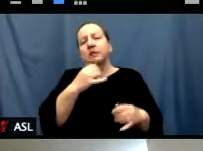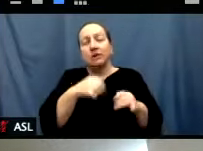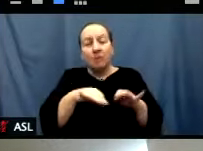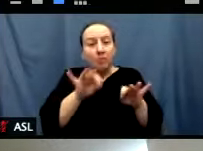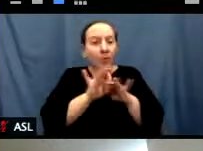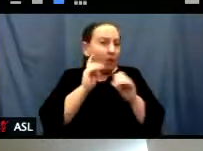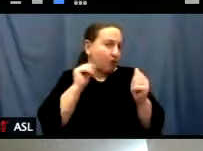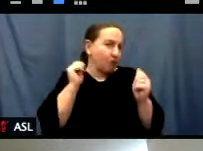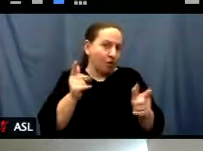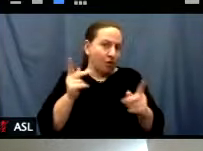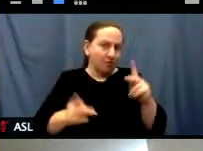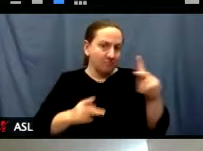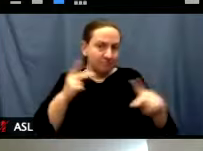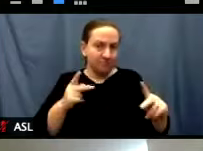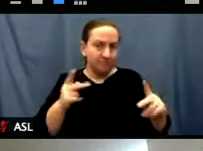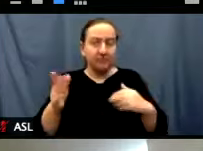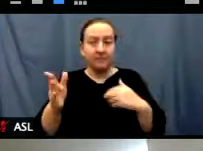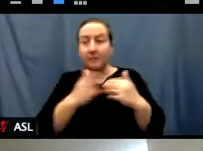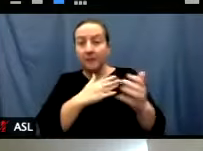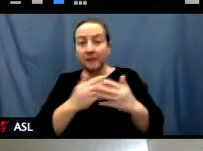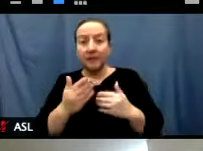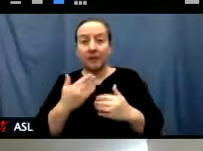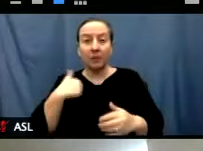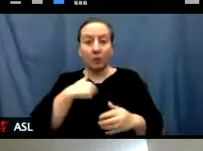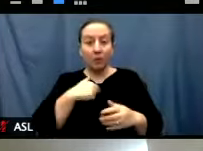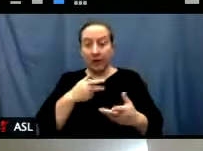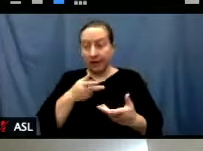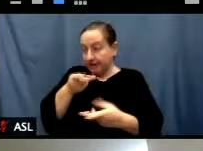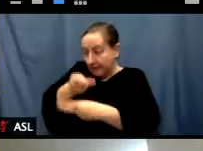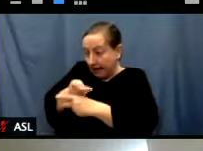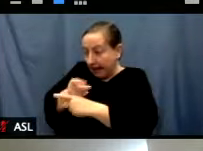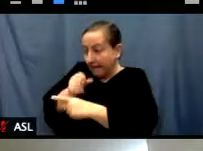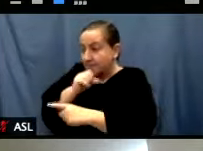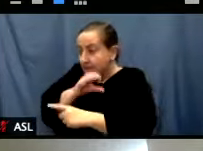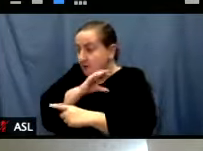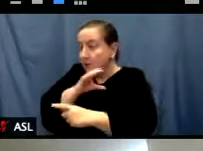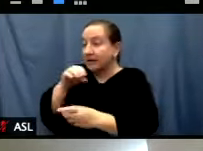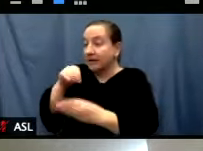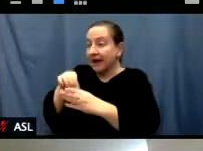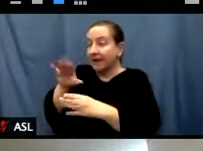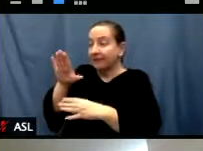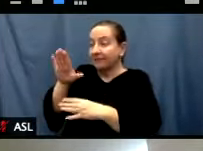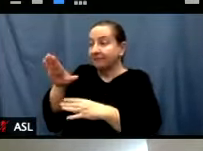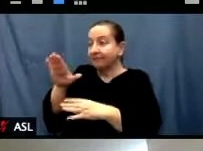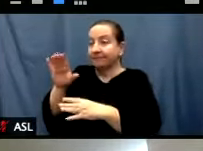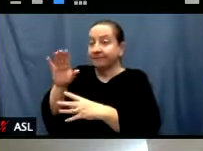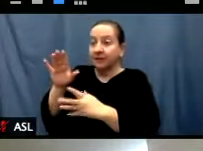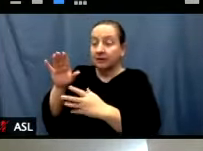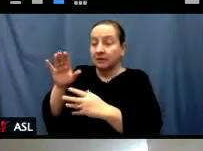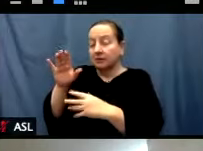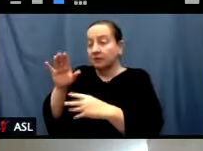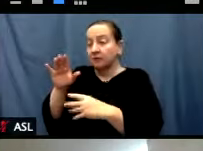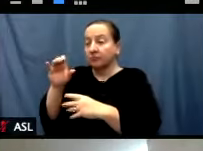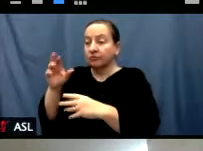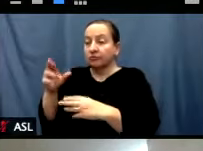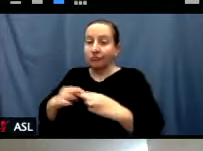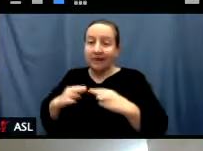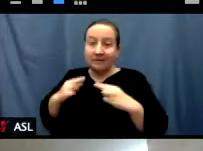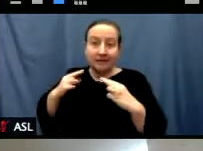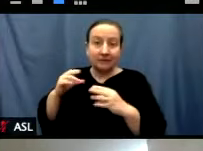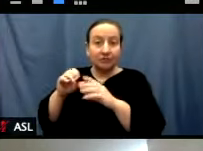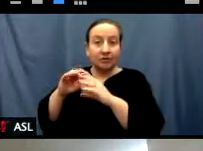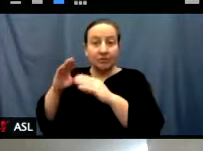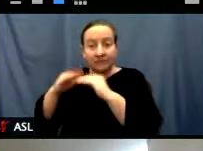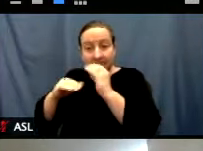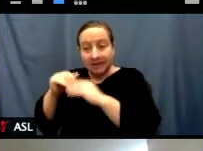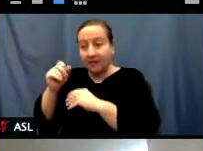us, whether we are taking care of seniors in residential care facilities, or we have family members that are living in